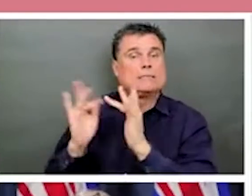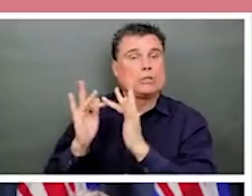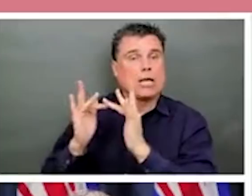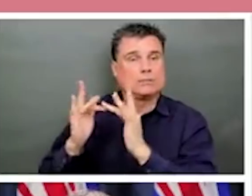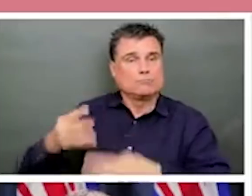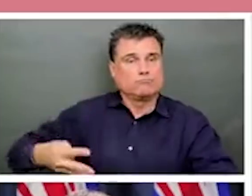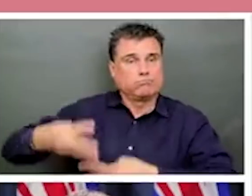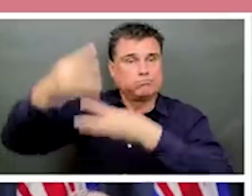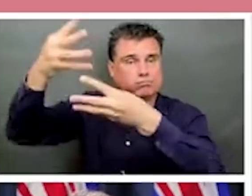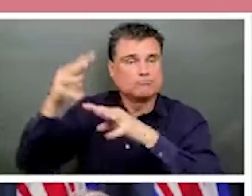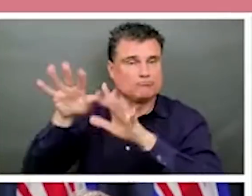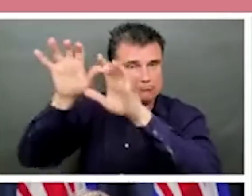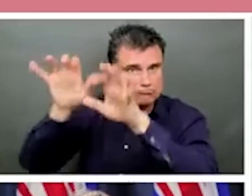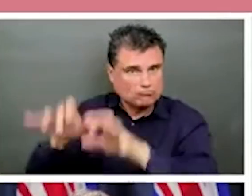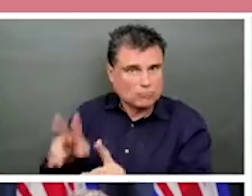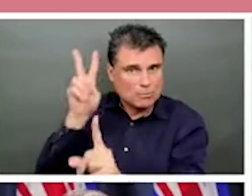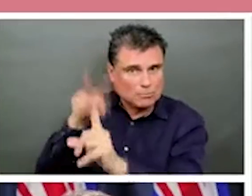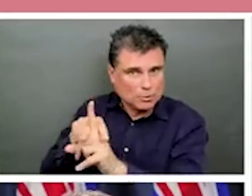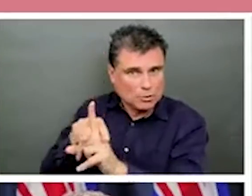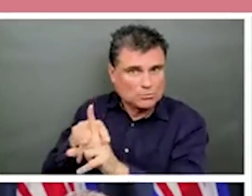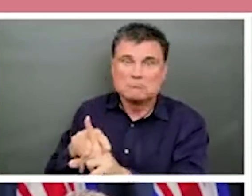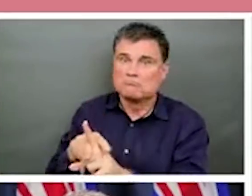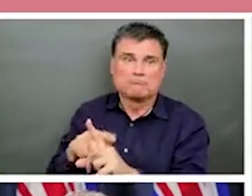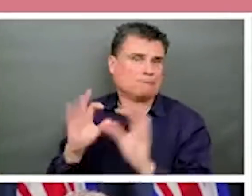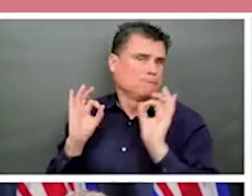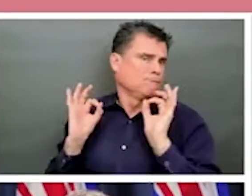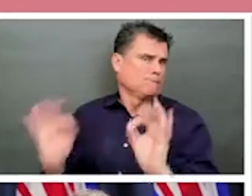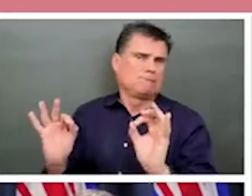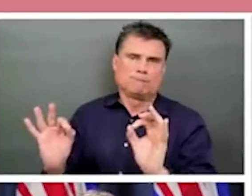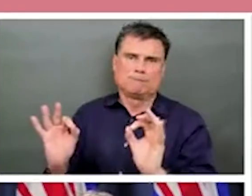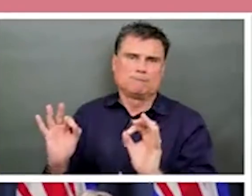great system. I think it's making Dr.